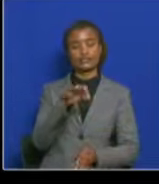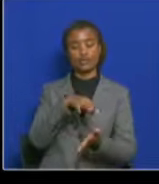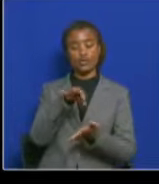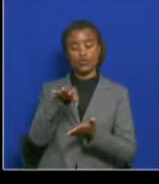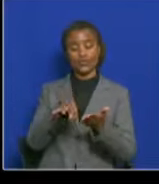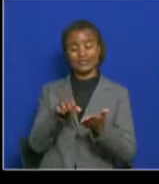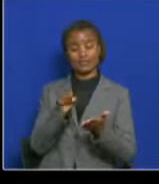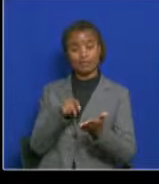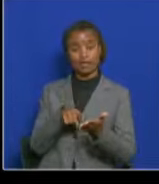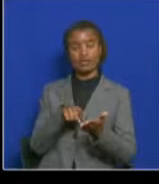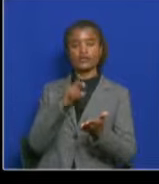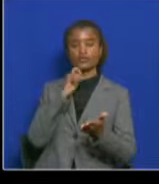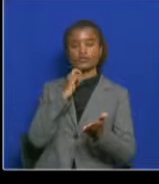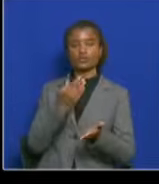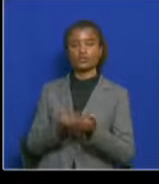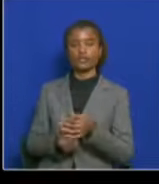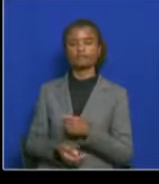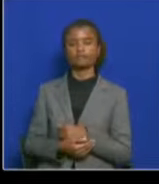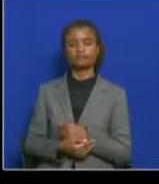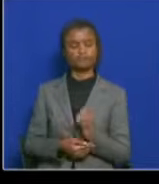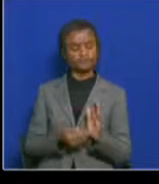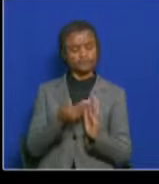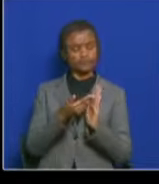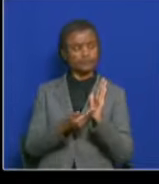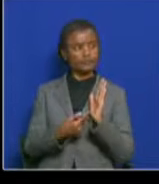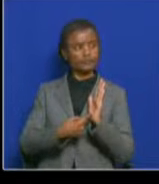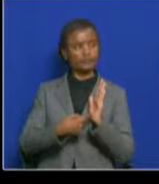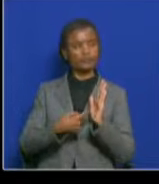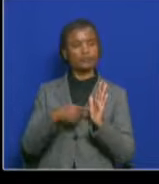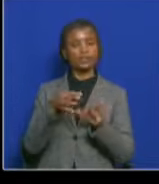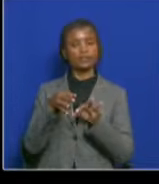What the letter talks about is,